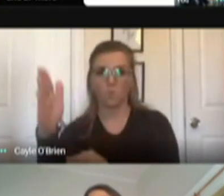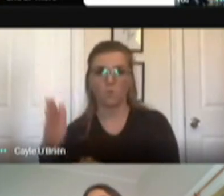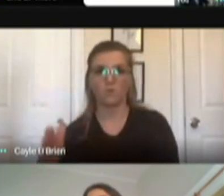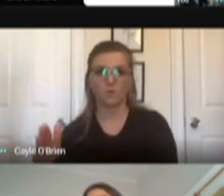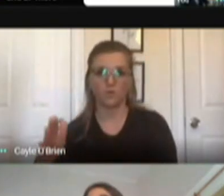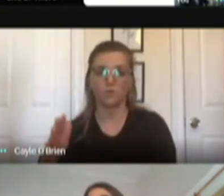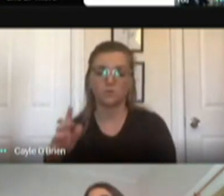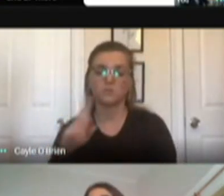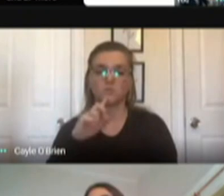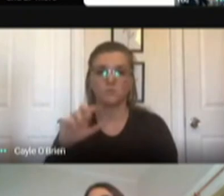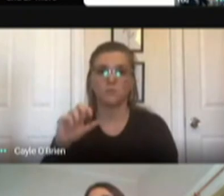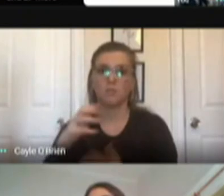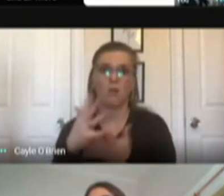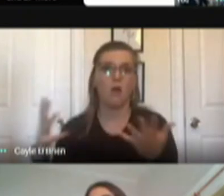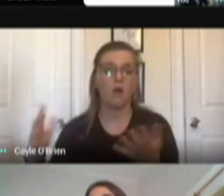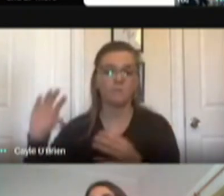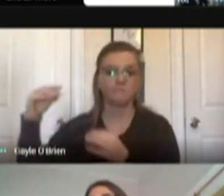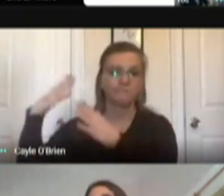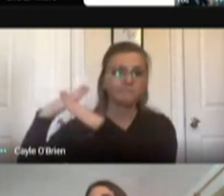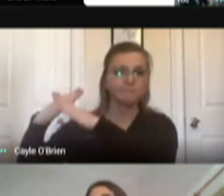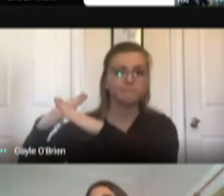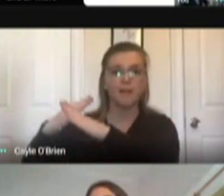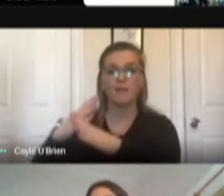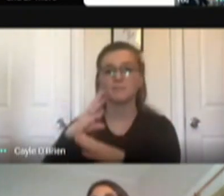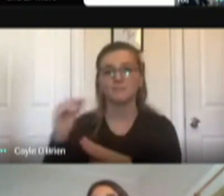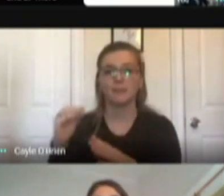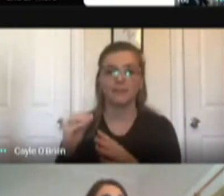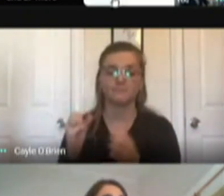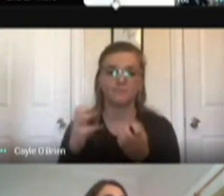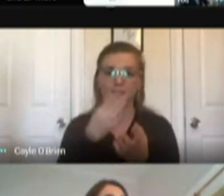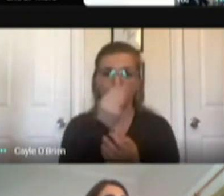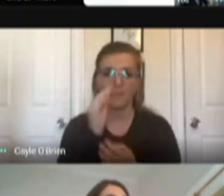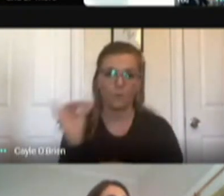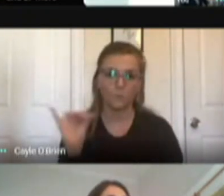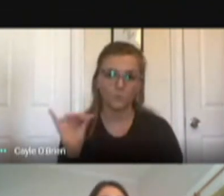are nice shady spots with planting surrounding them as well.